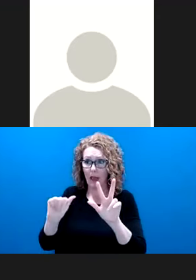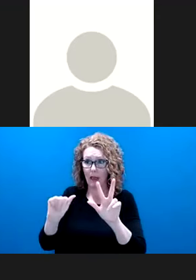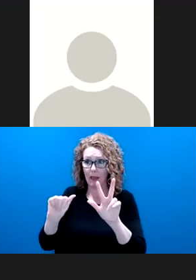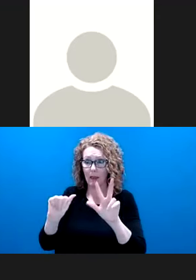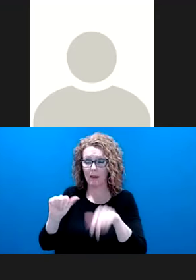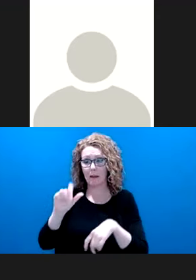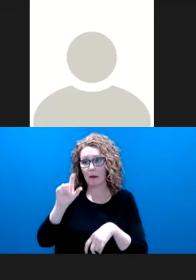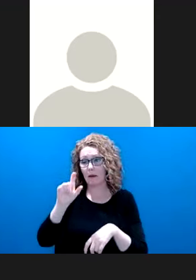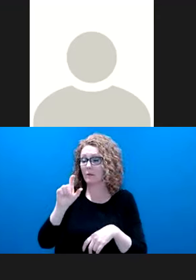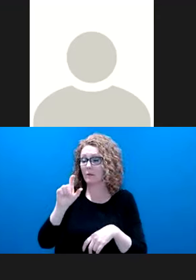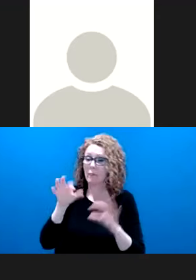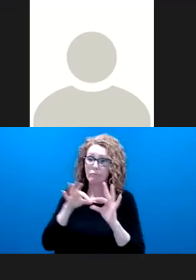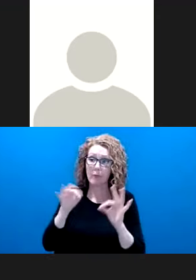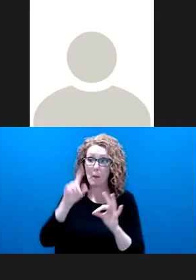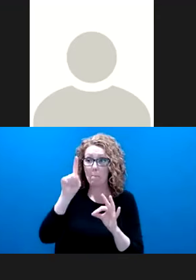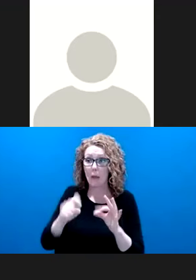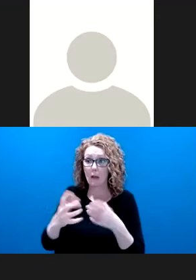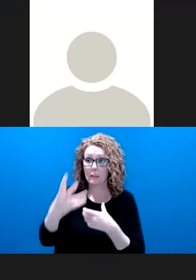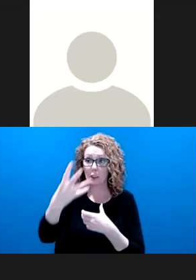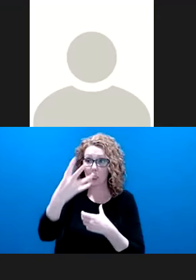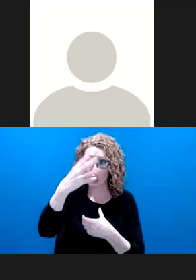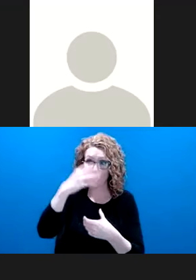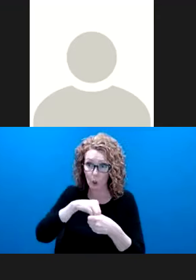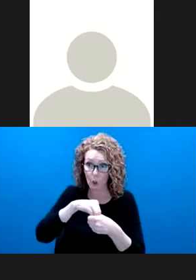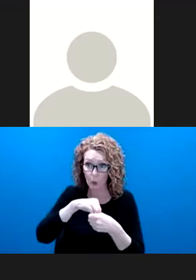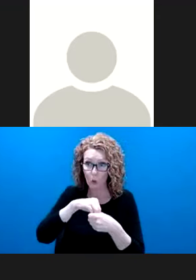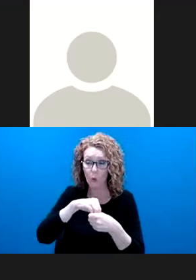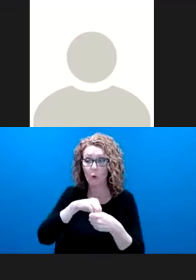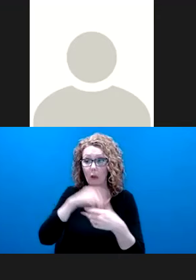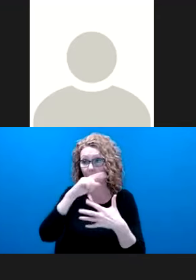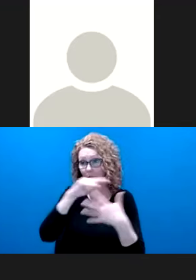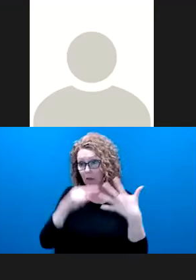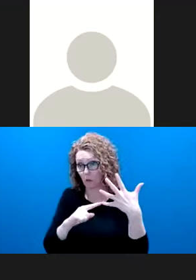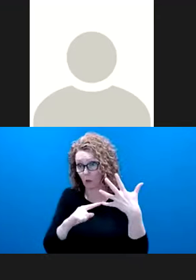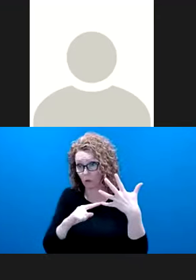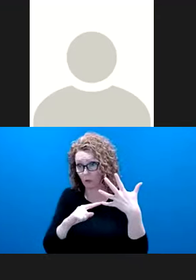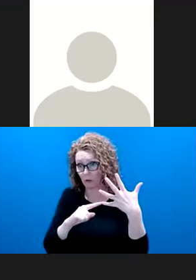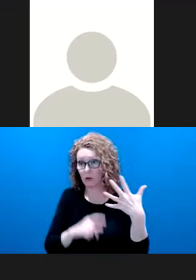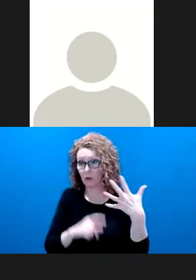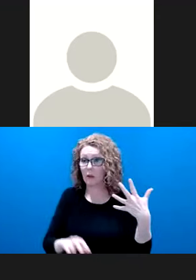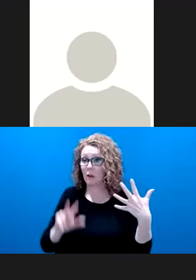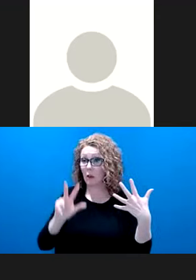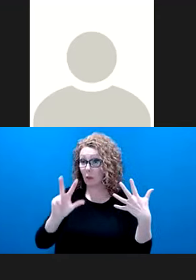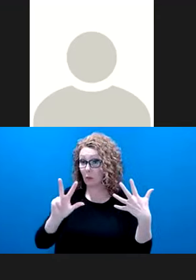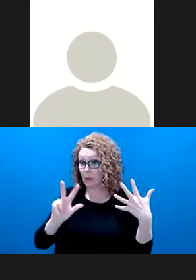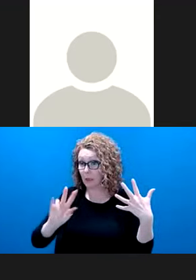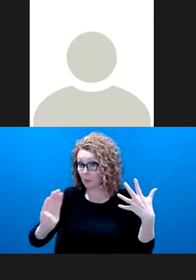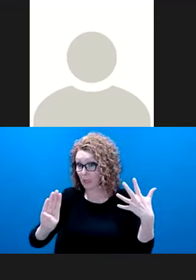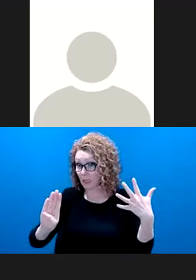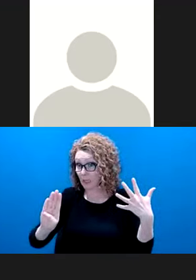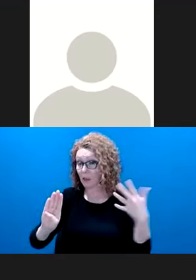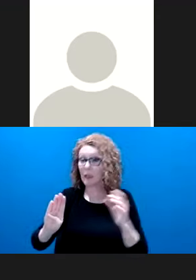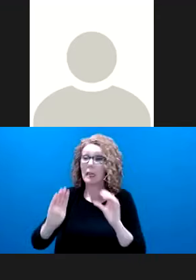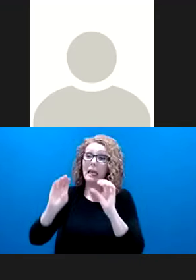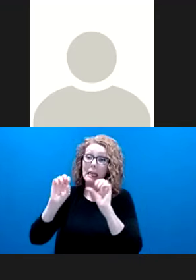these courses, and then 3B, it can or it may include, but it's not limited to, and then we leave